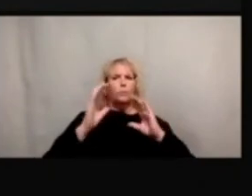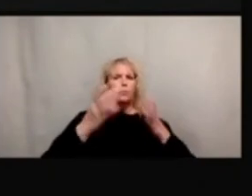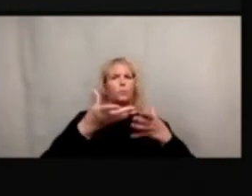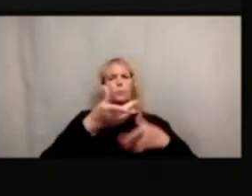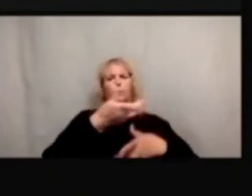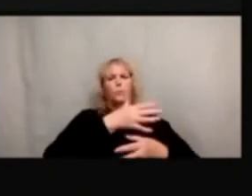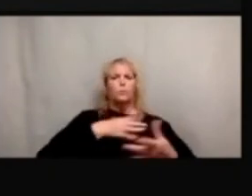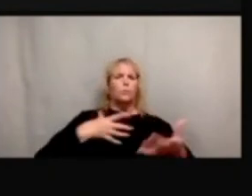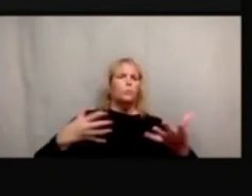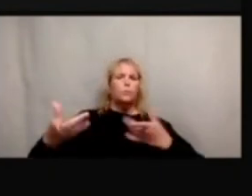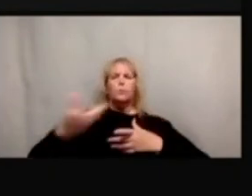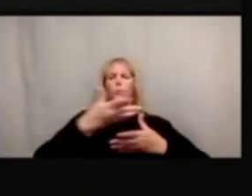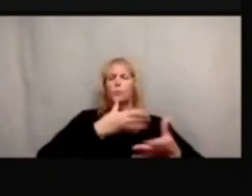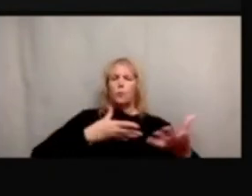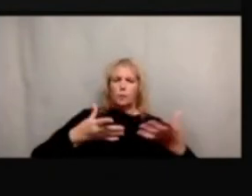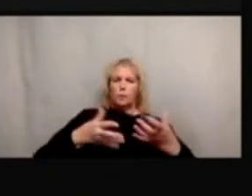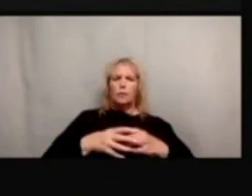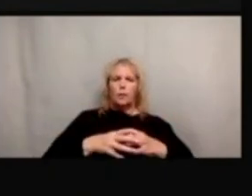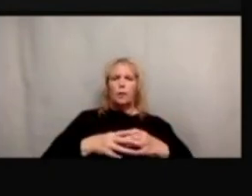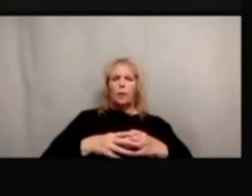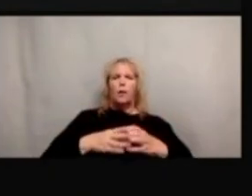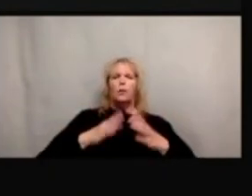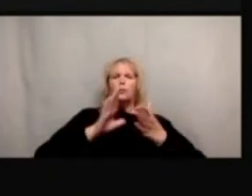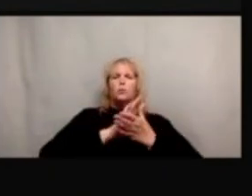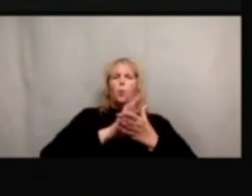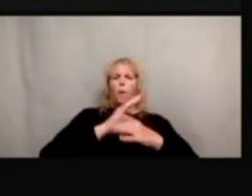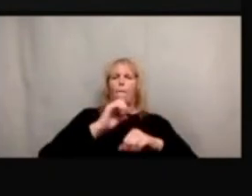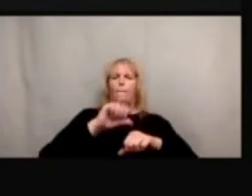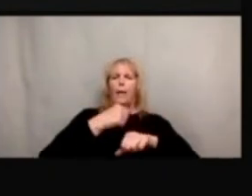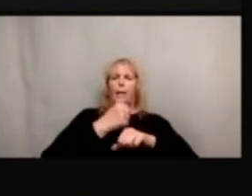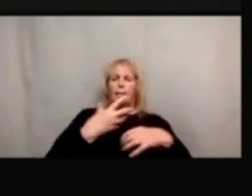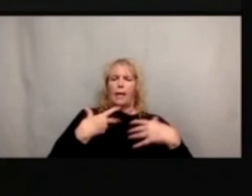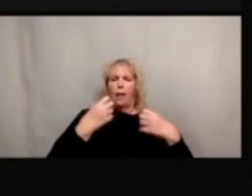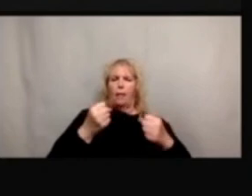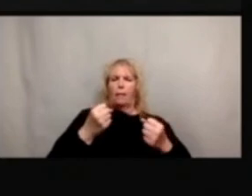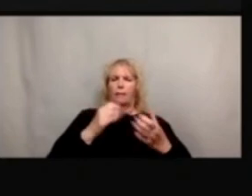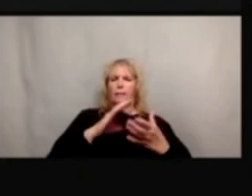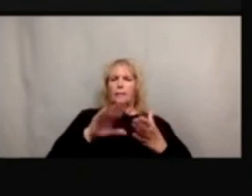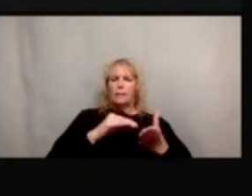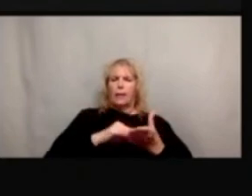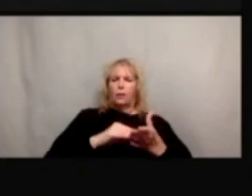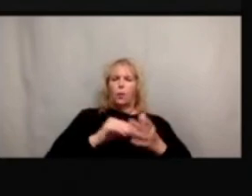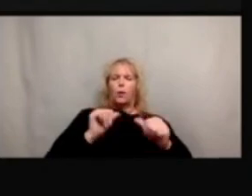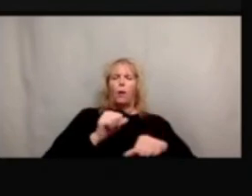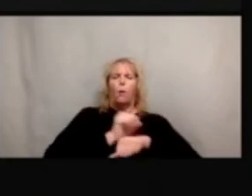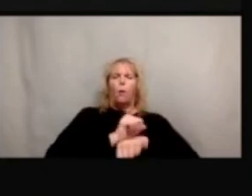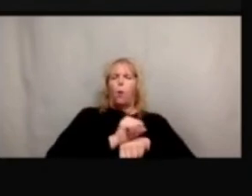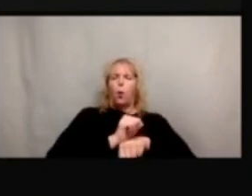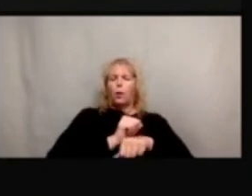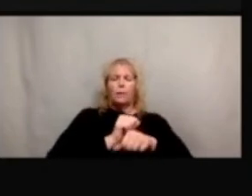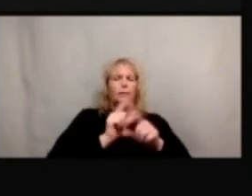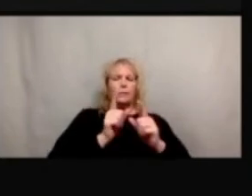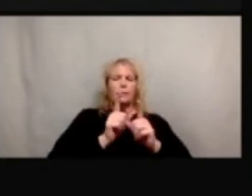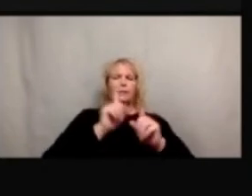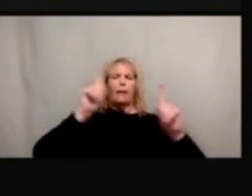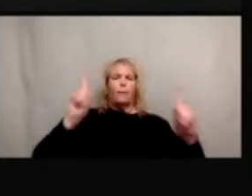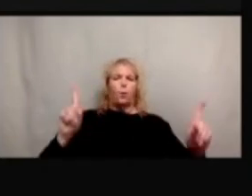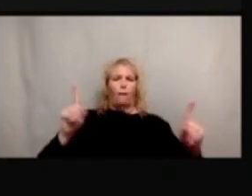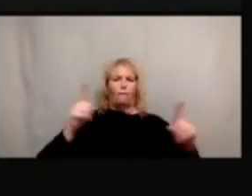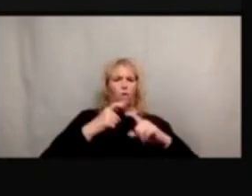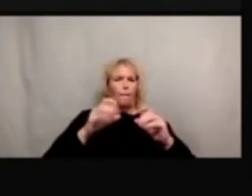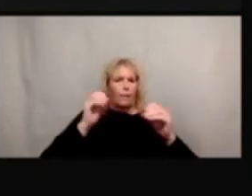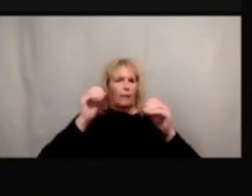right? Sometimes school-based health center this has worked independently of educators. And what does this mean